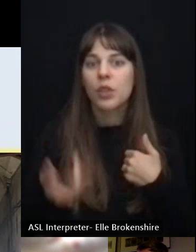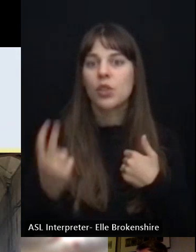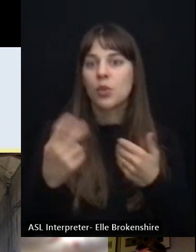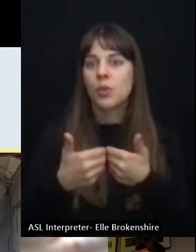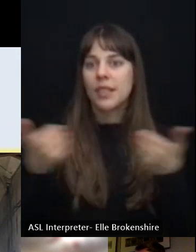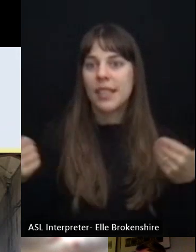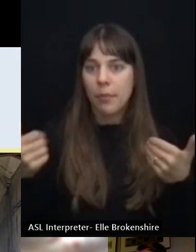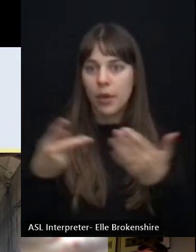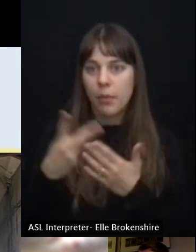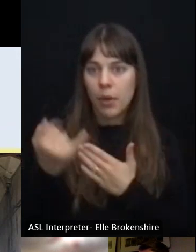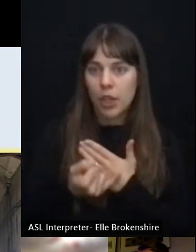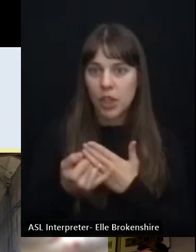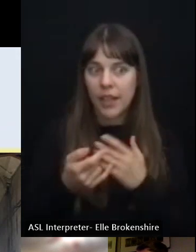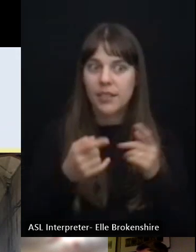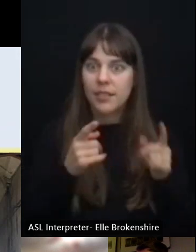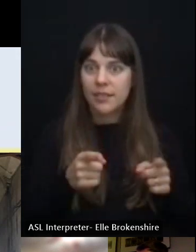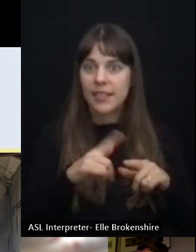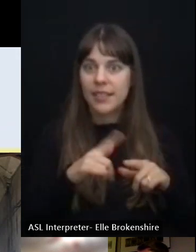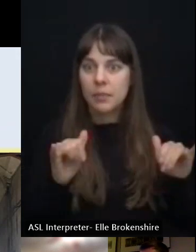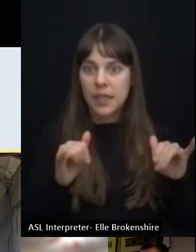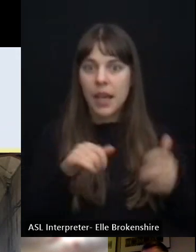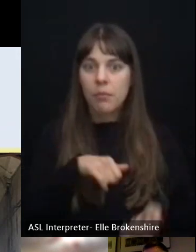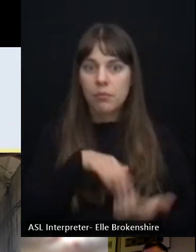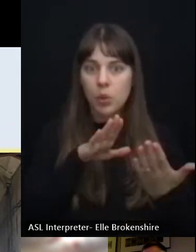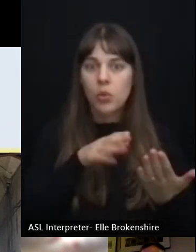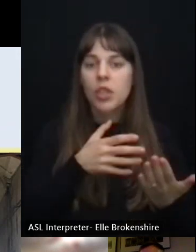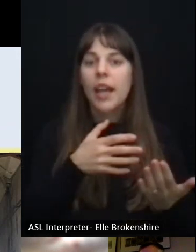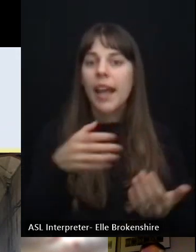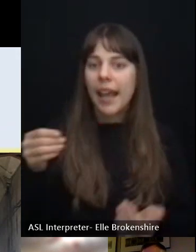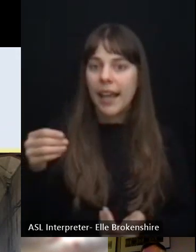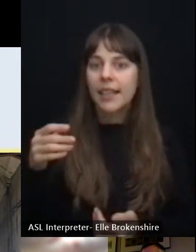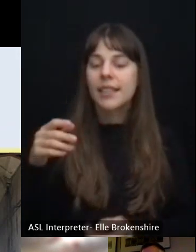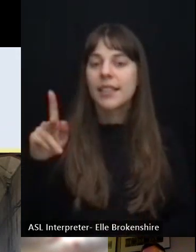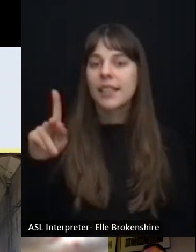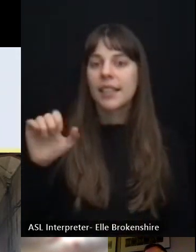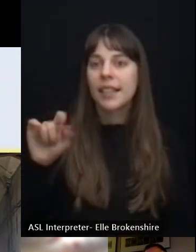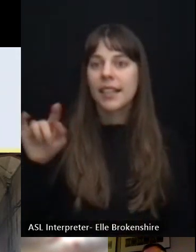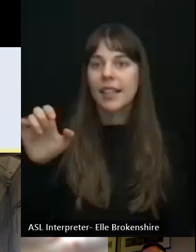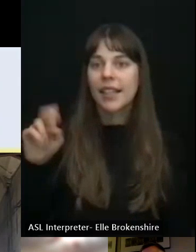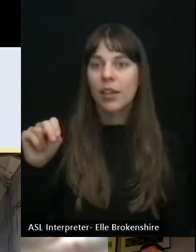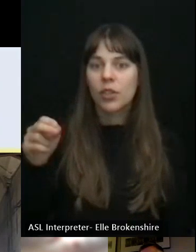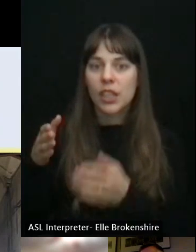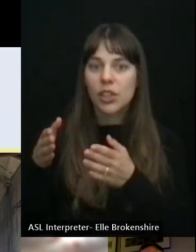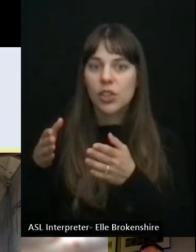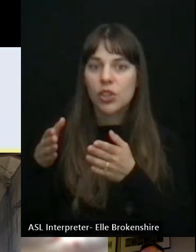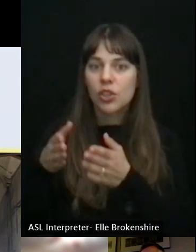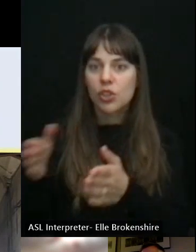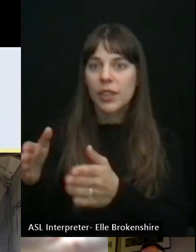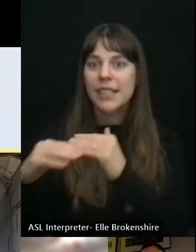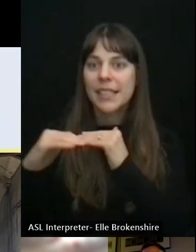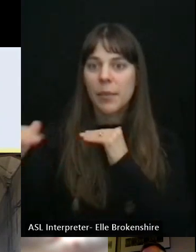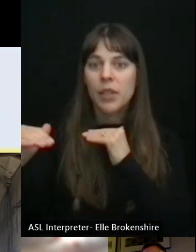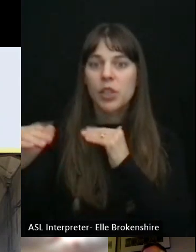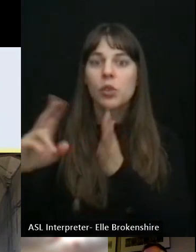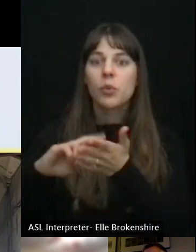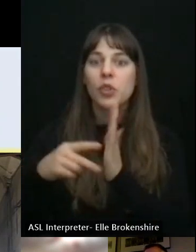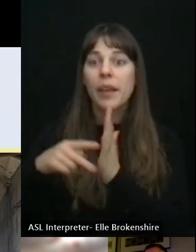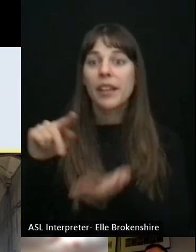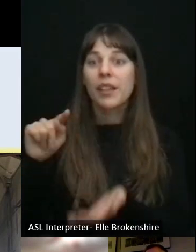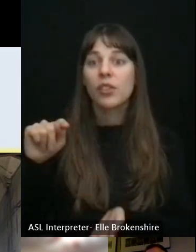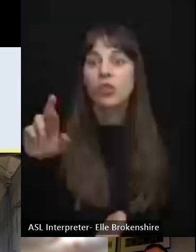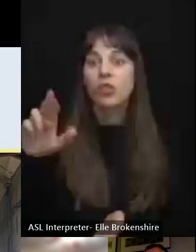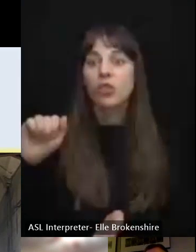Street stabilization, which was the stabilization of the trackway in the Kelton Street area. So that project